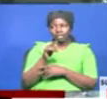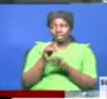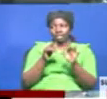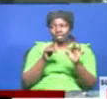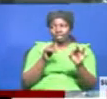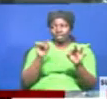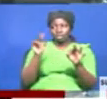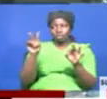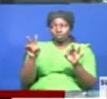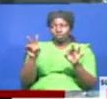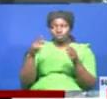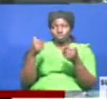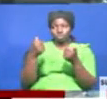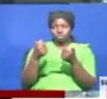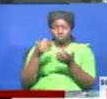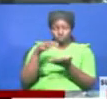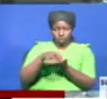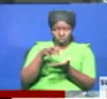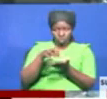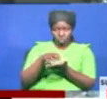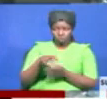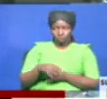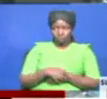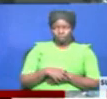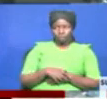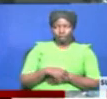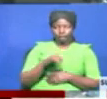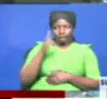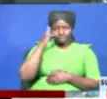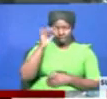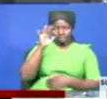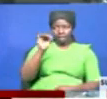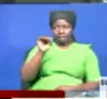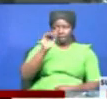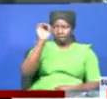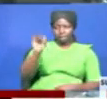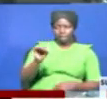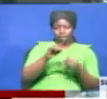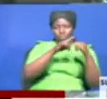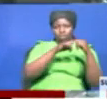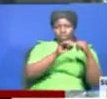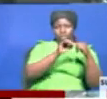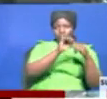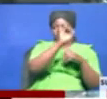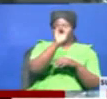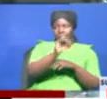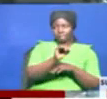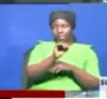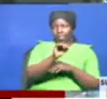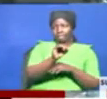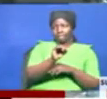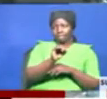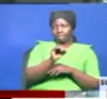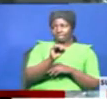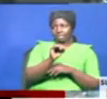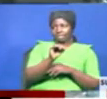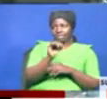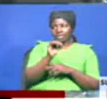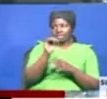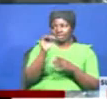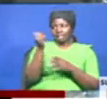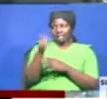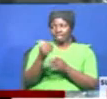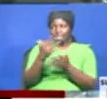3-2 kind of situation. I think 30% to 60%. And if whatever had not